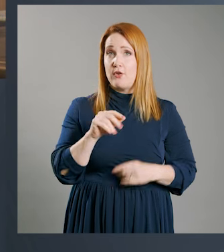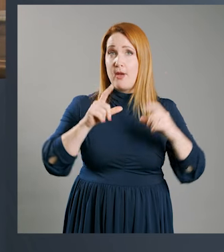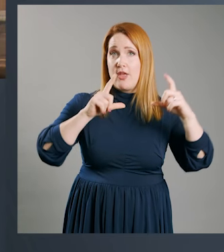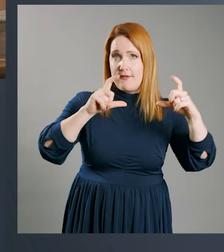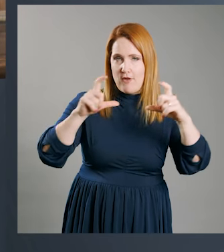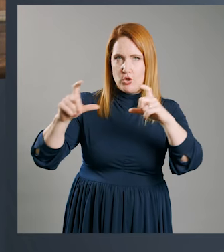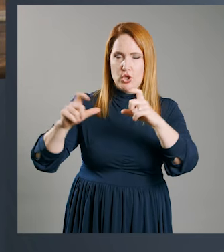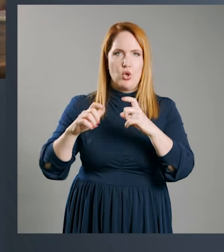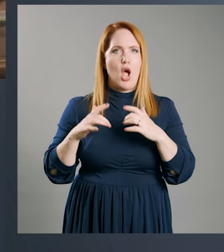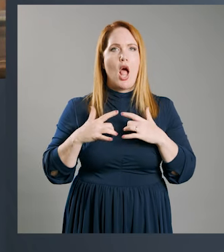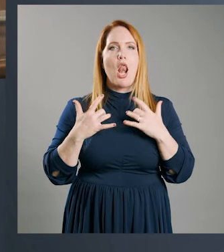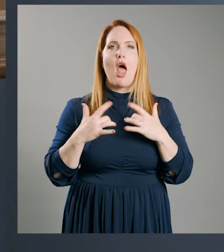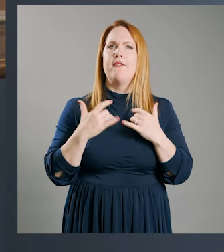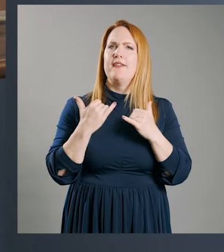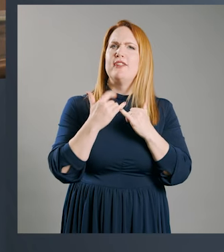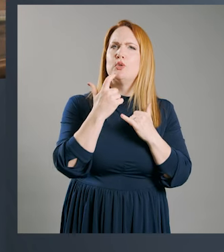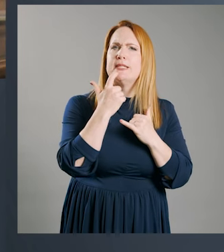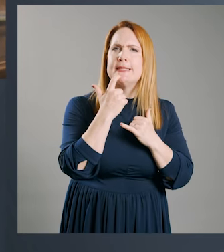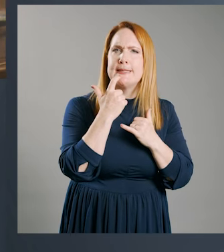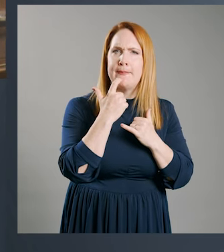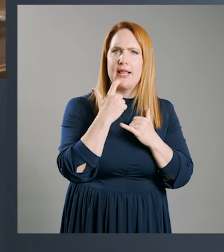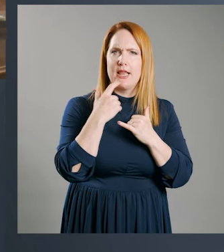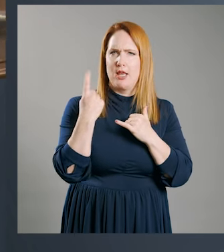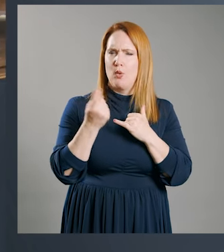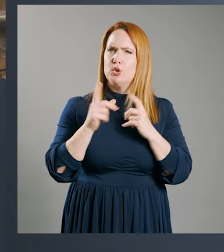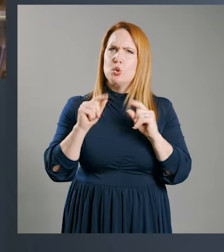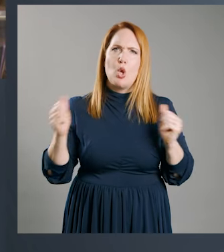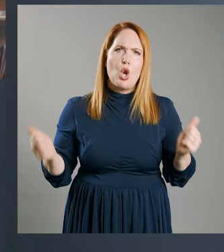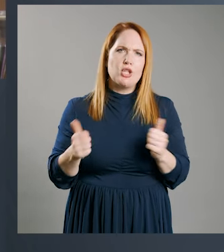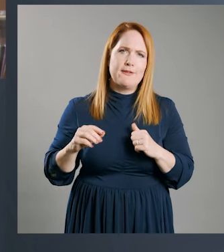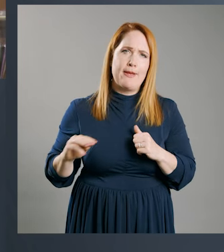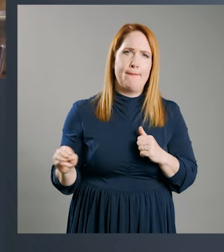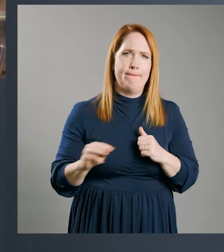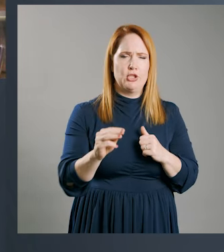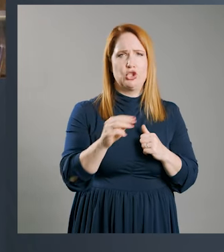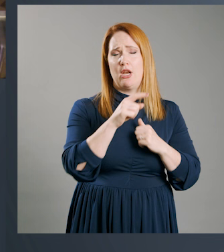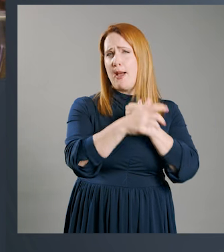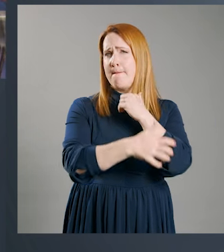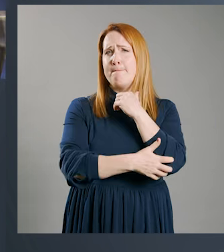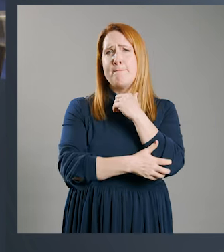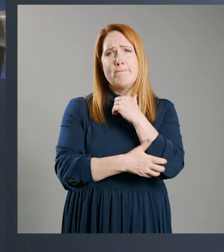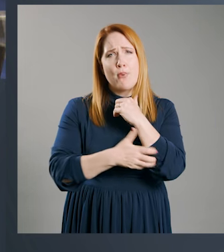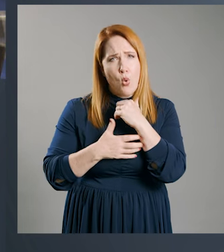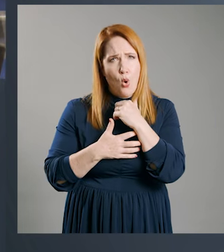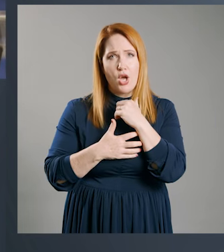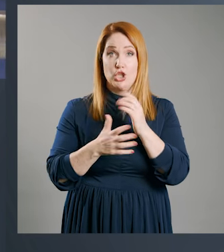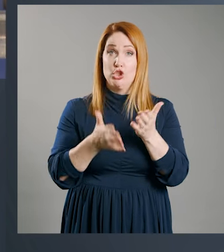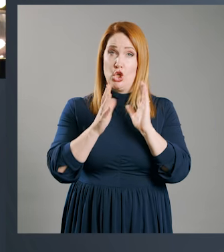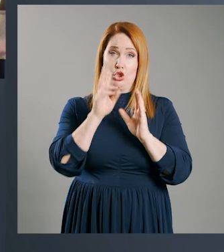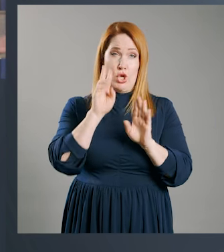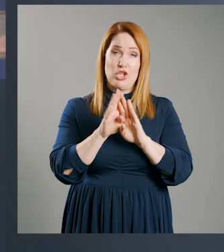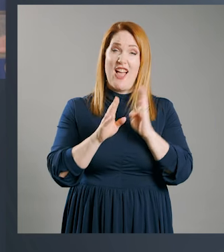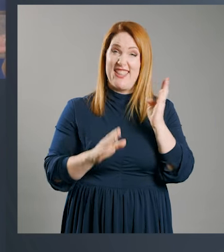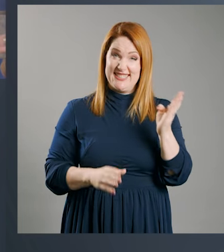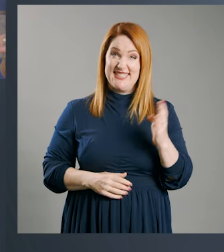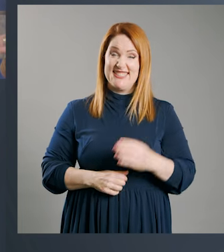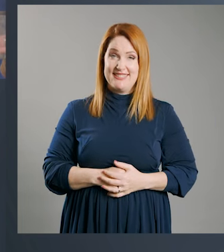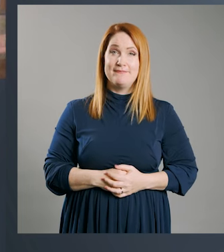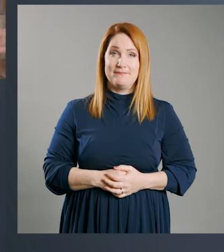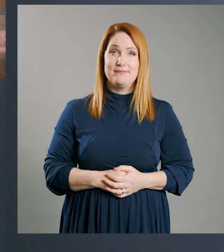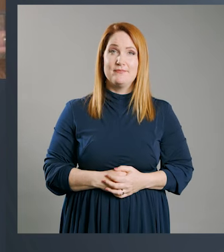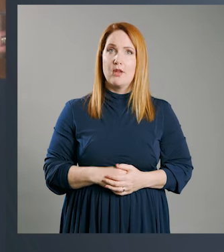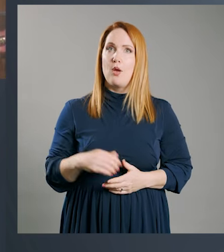is. Where we minister, where we have mission partners that we support, is one of the poorest places in the world. And this is what church looks